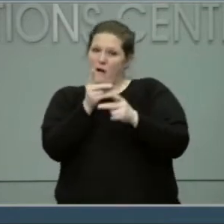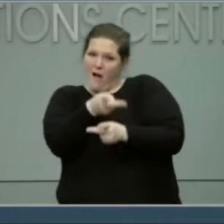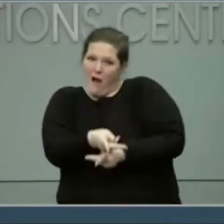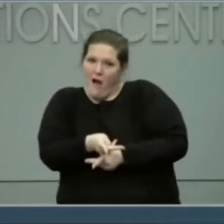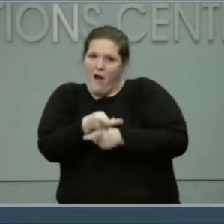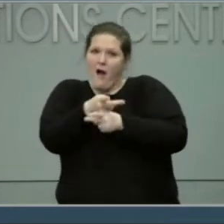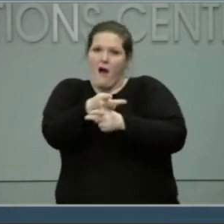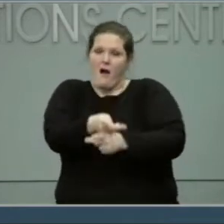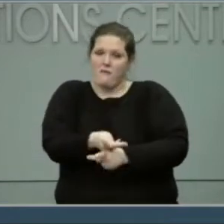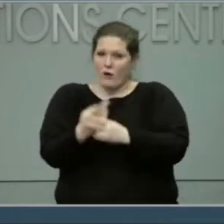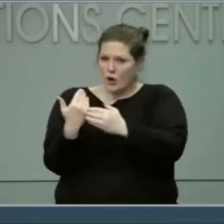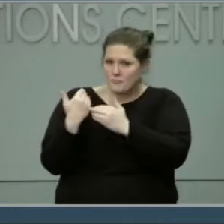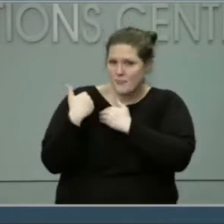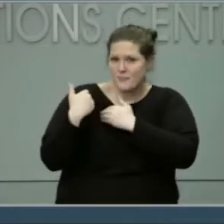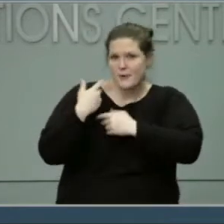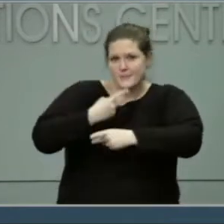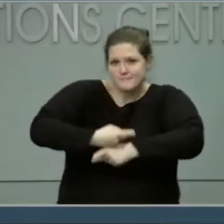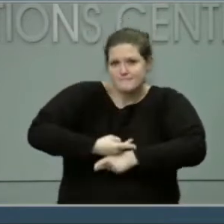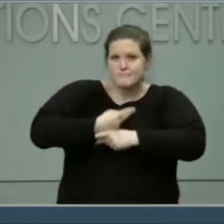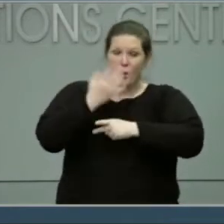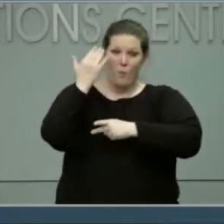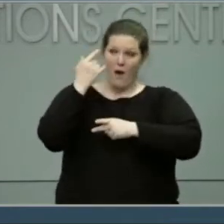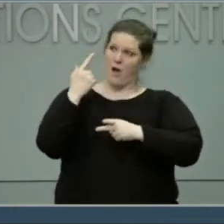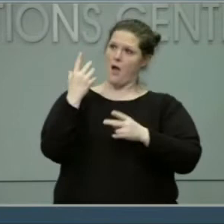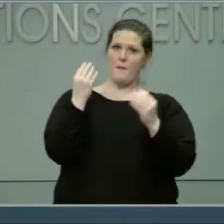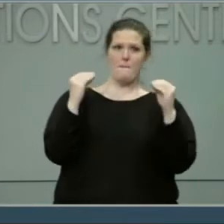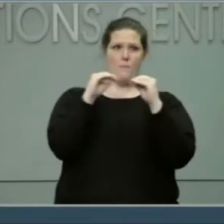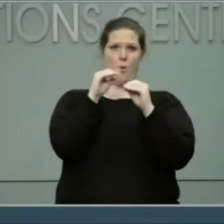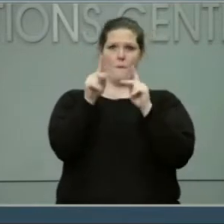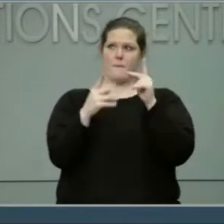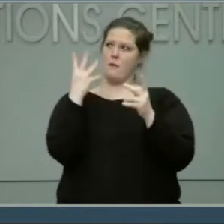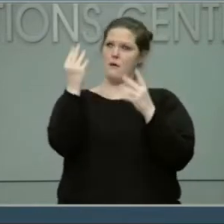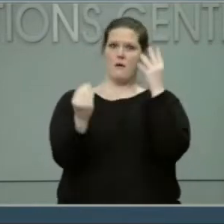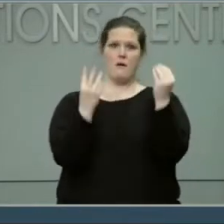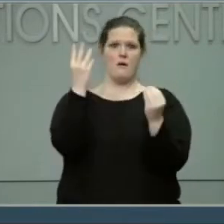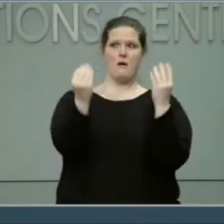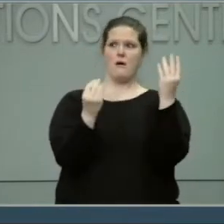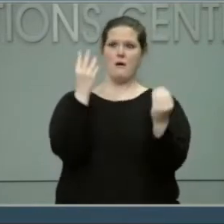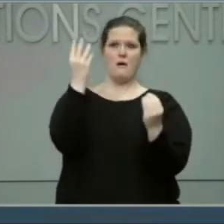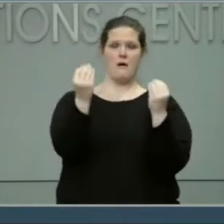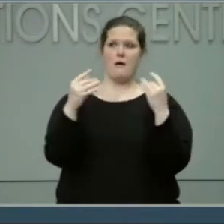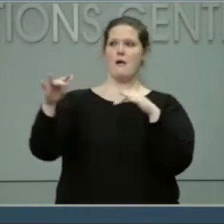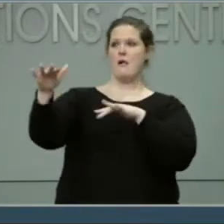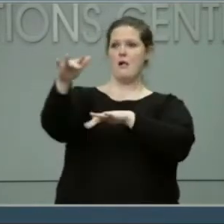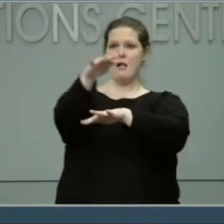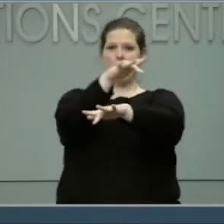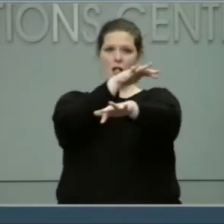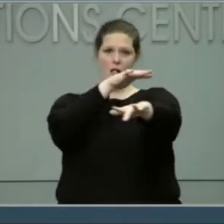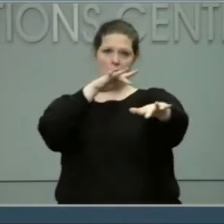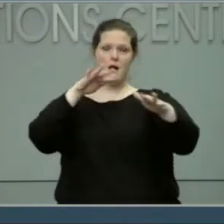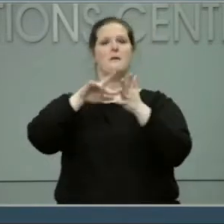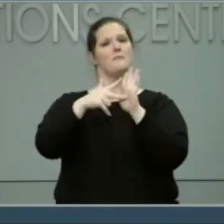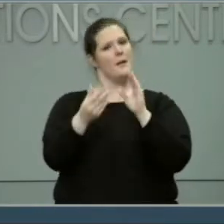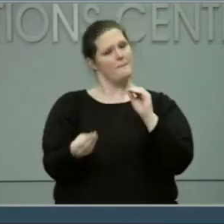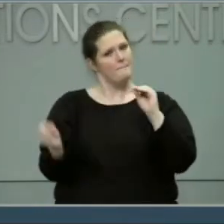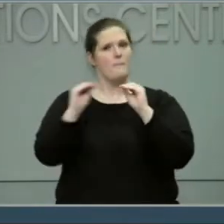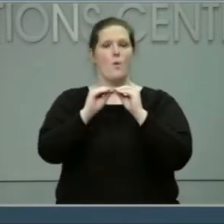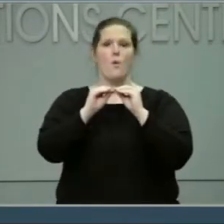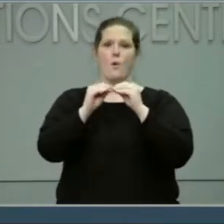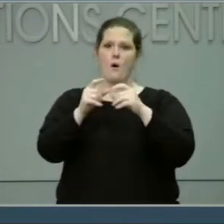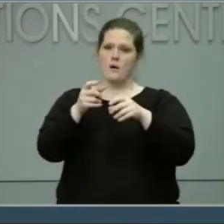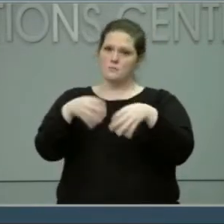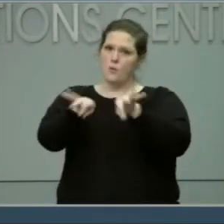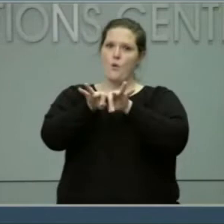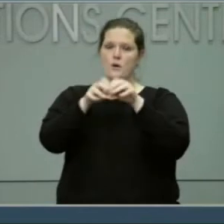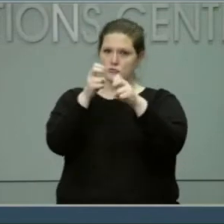restrictions in that we will likely come into contact with more people when we leave our homes and go into public places.